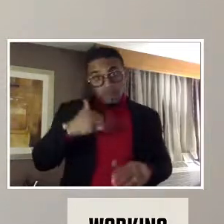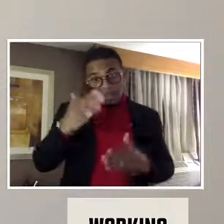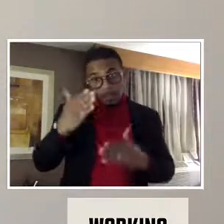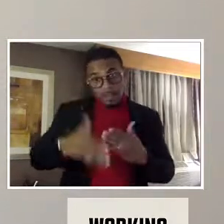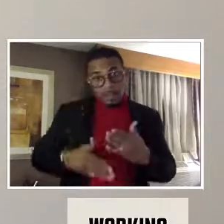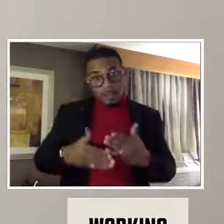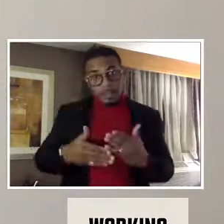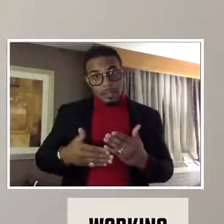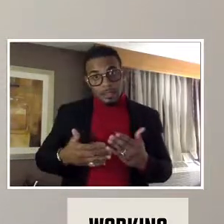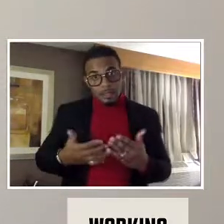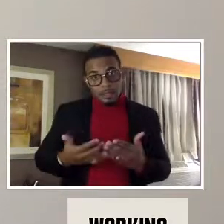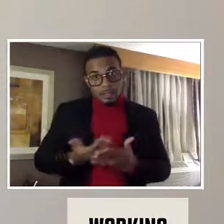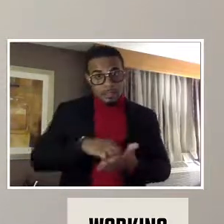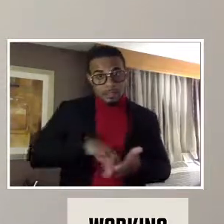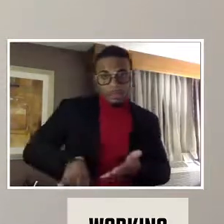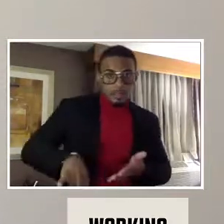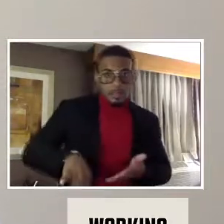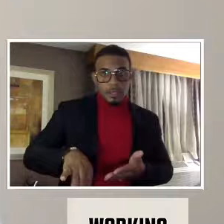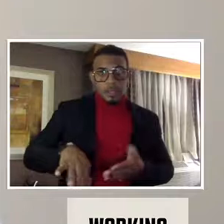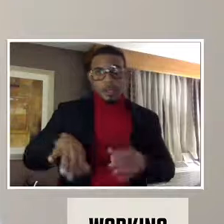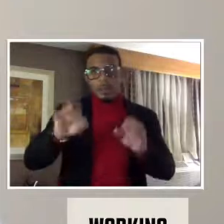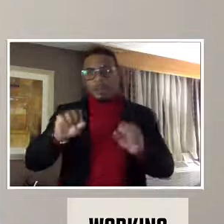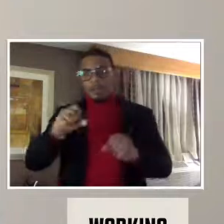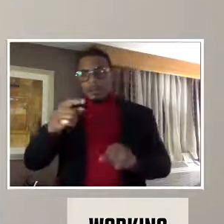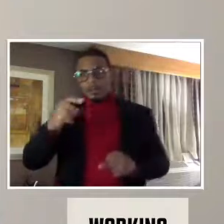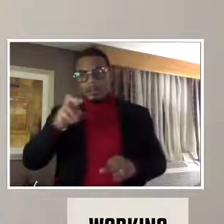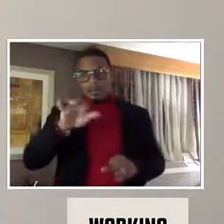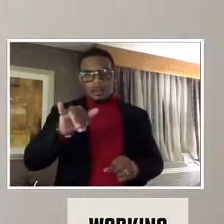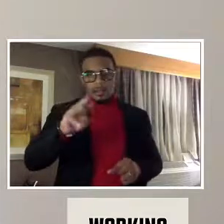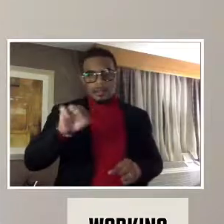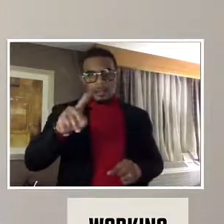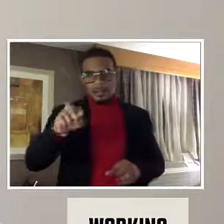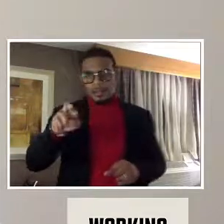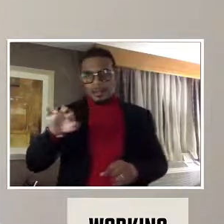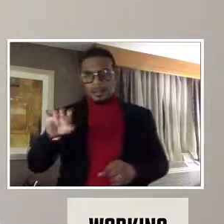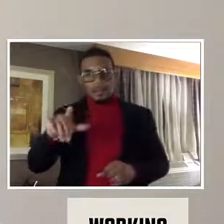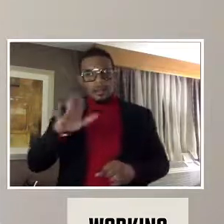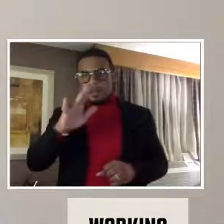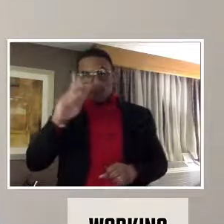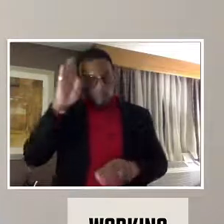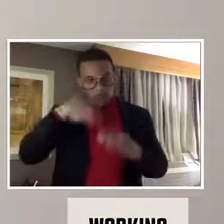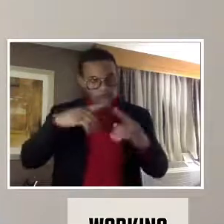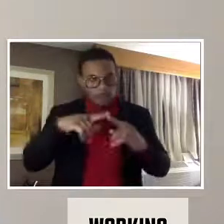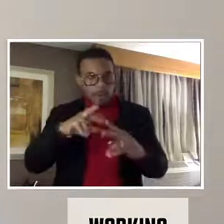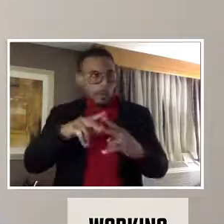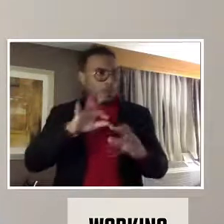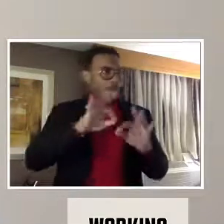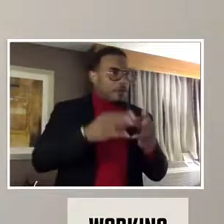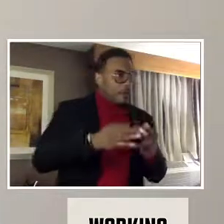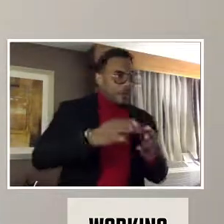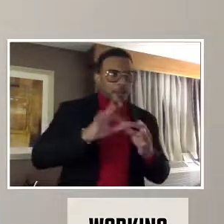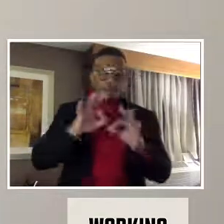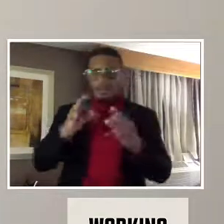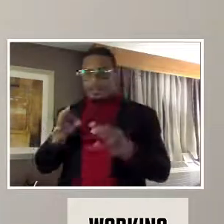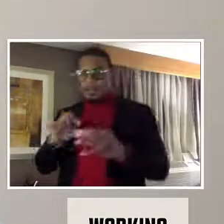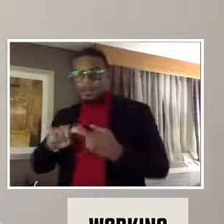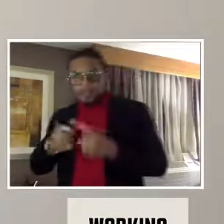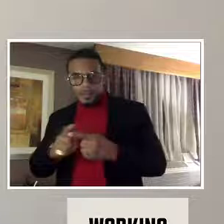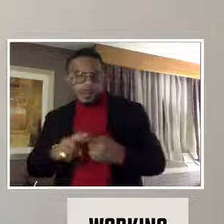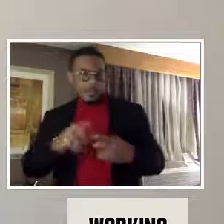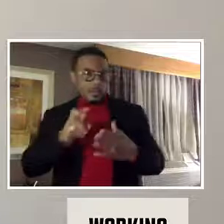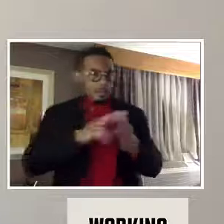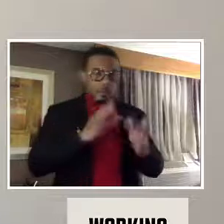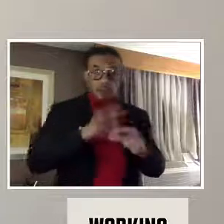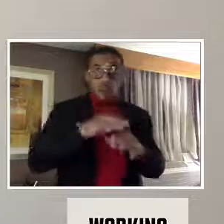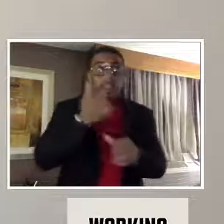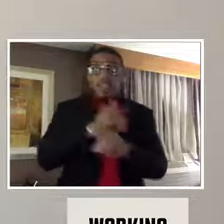ended the scourge of partisan gerrymandering, where you never have to worry about whether your friends or your family are registered to vote